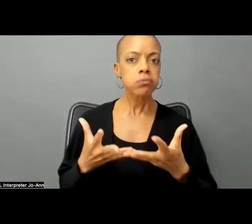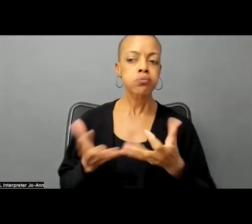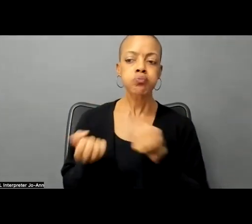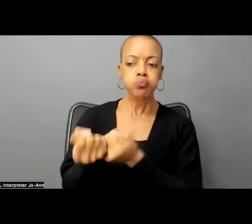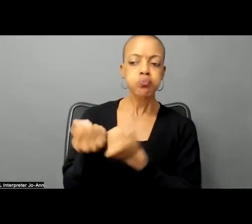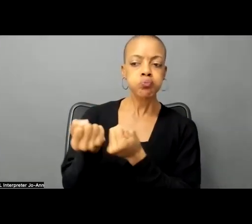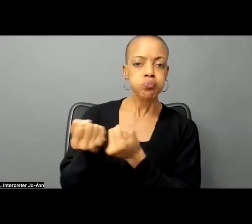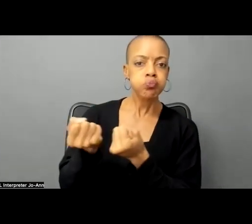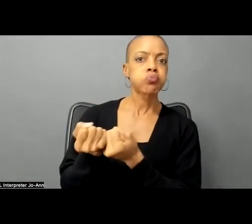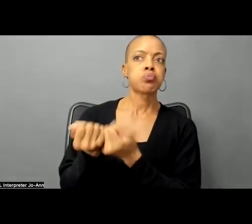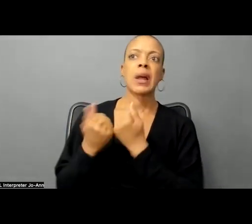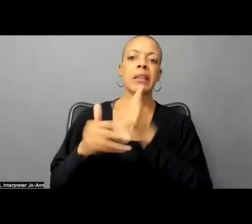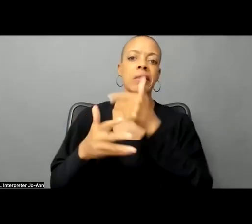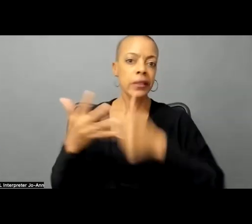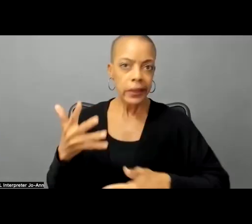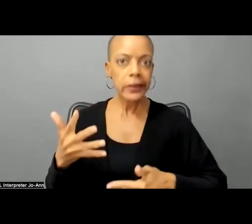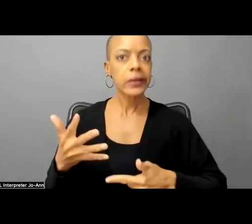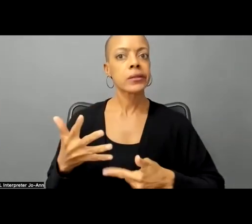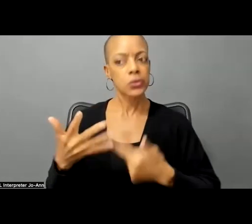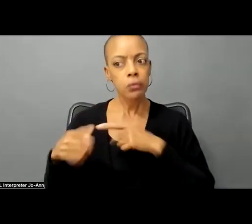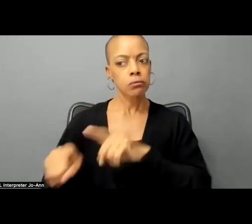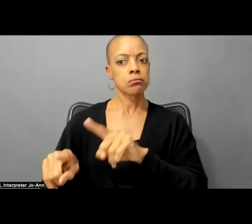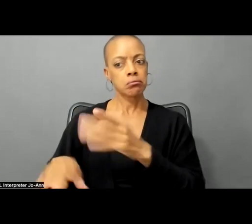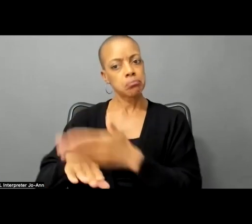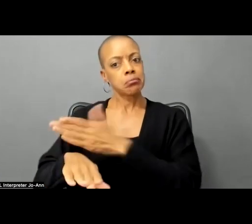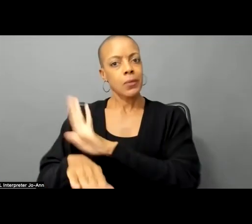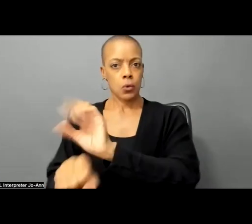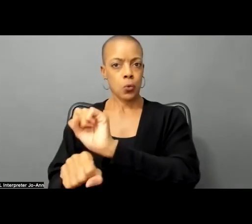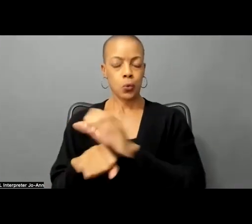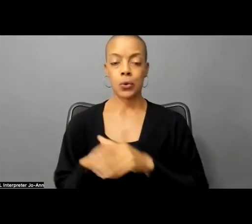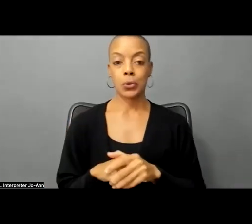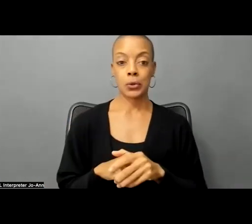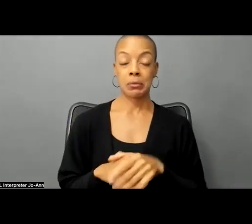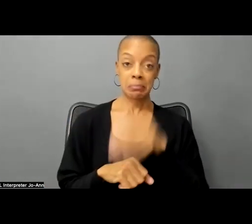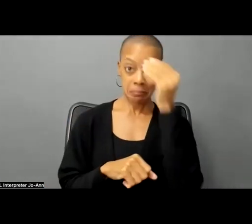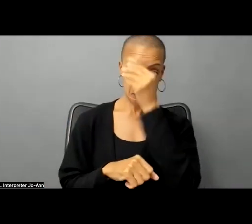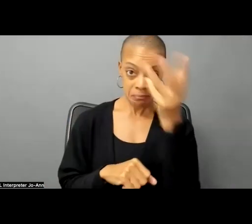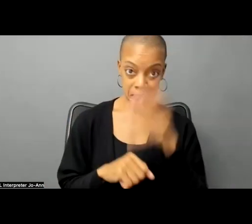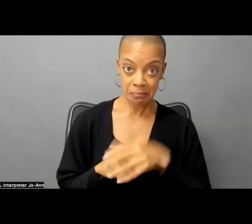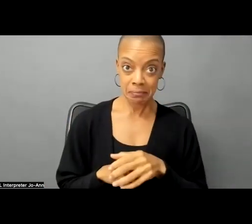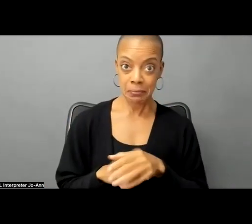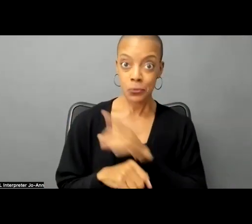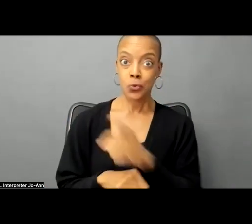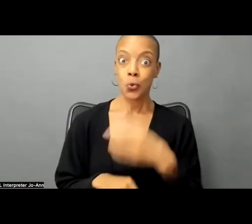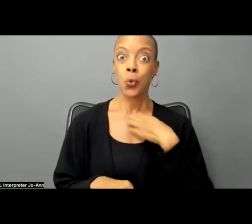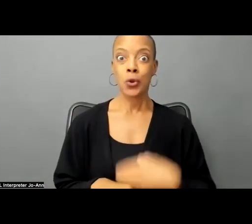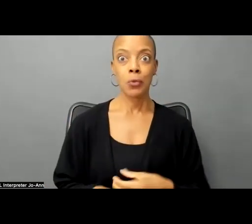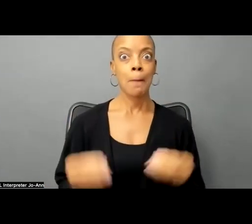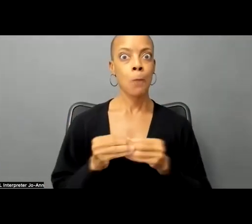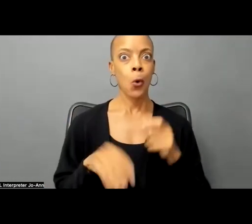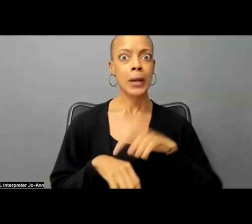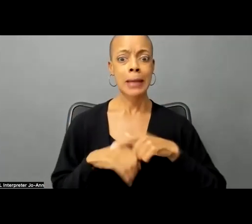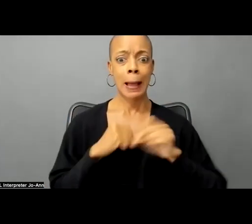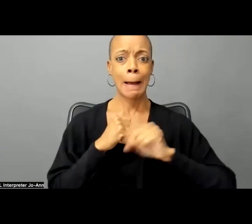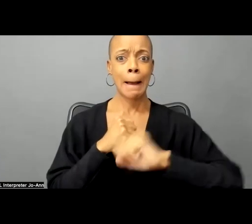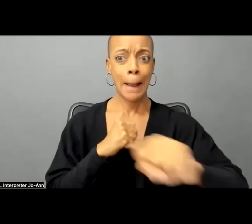involves coming alongside and championing their work. So I can already tell you that you're going to wish that we had more time to speak with these incredible